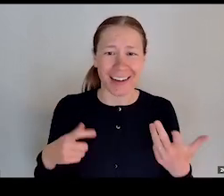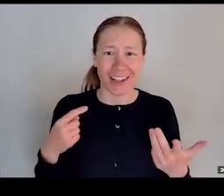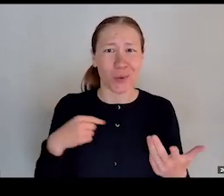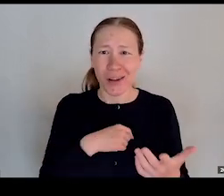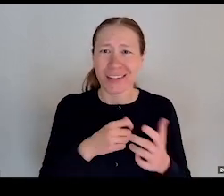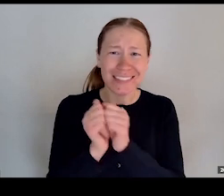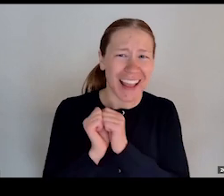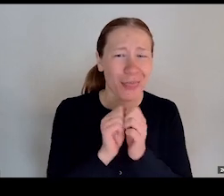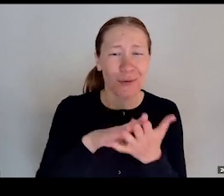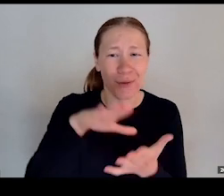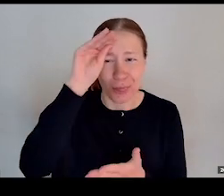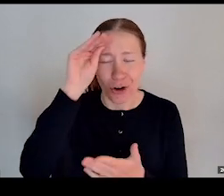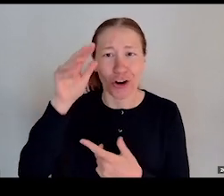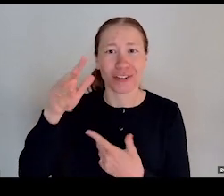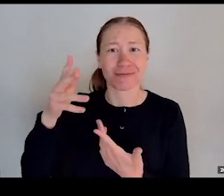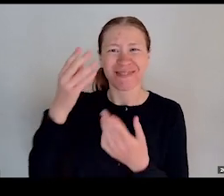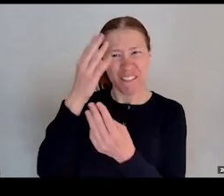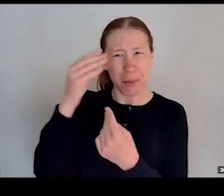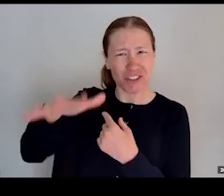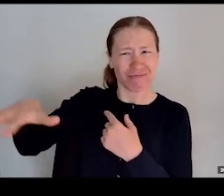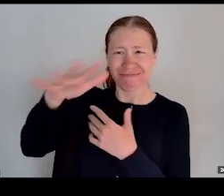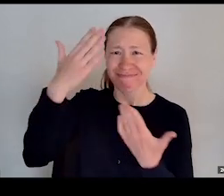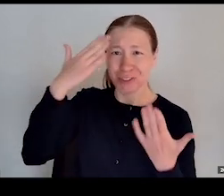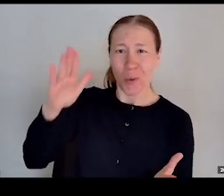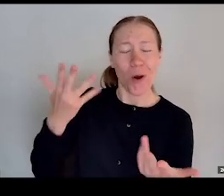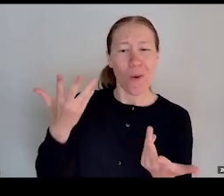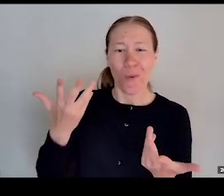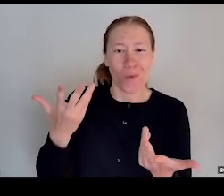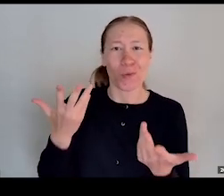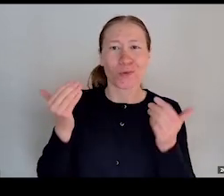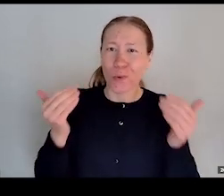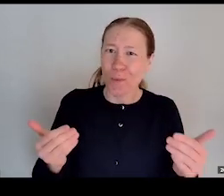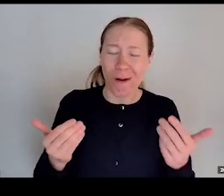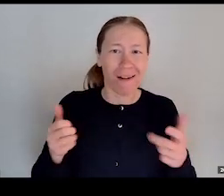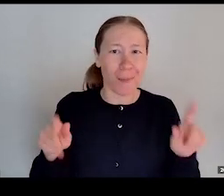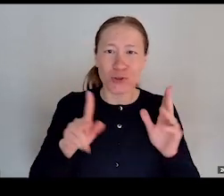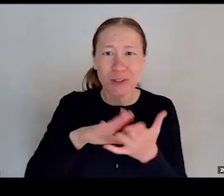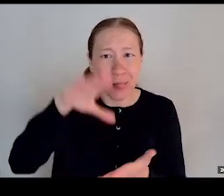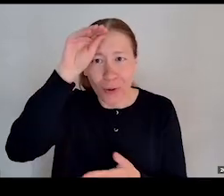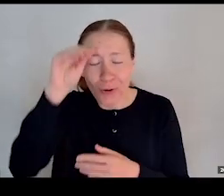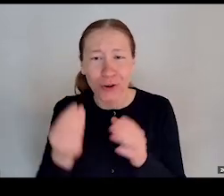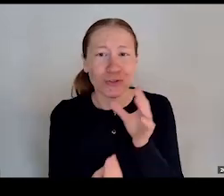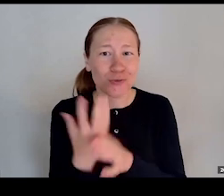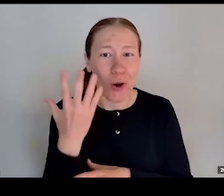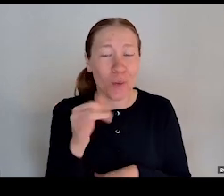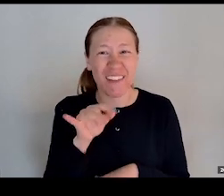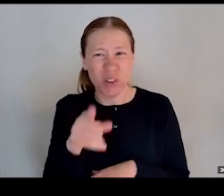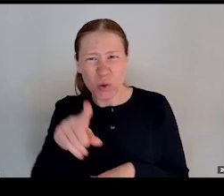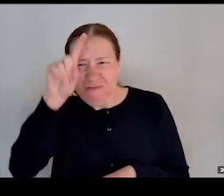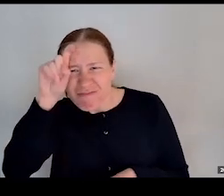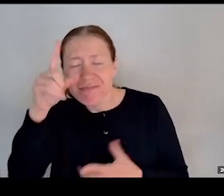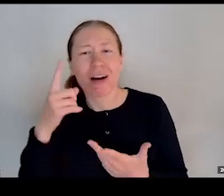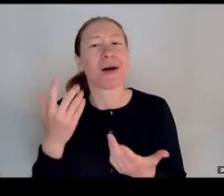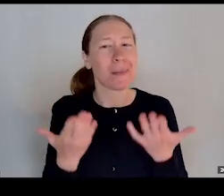know, so consider today an opportunity for growth and learning. It's very likely that if you have a question, somebody else who's attending